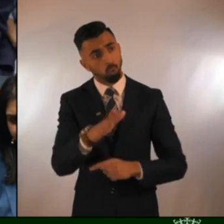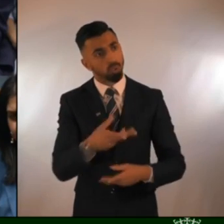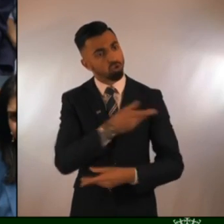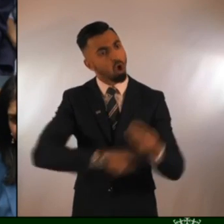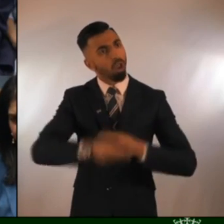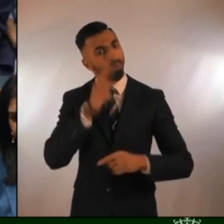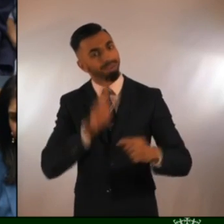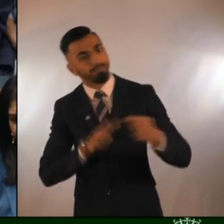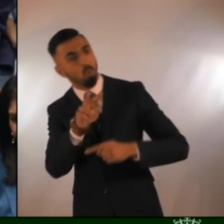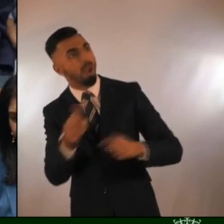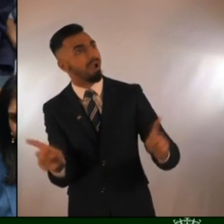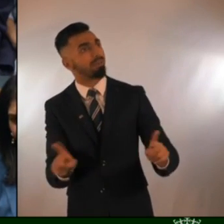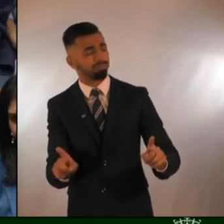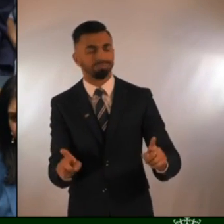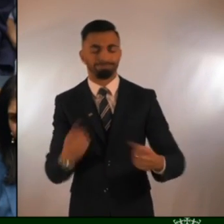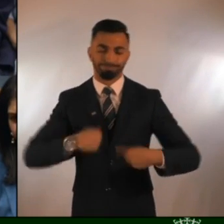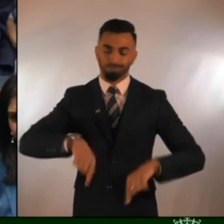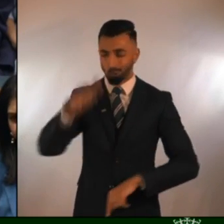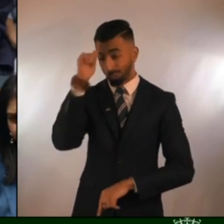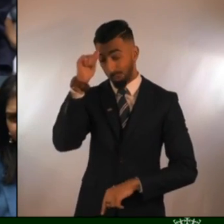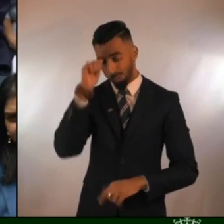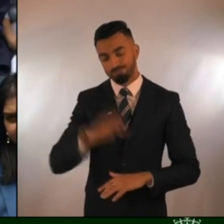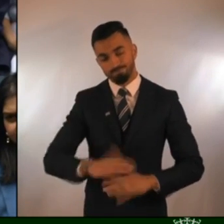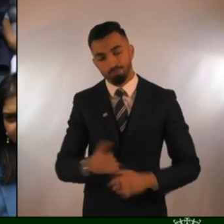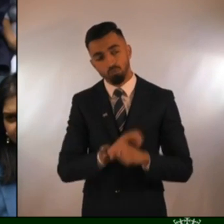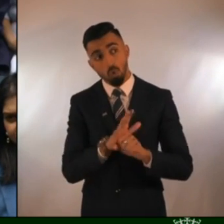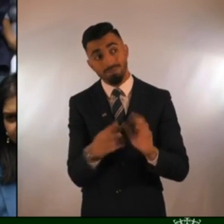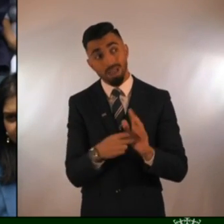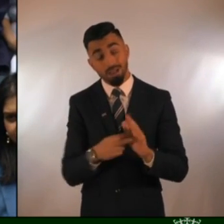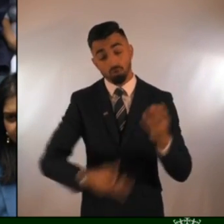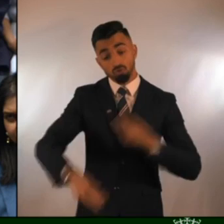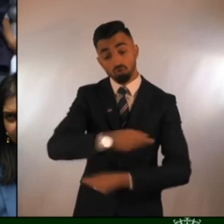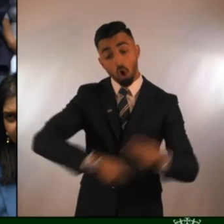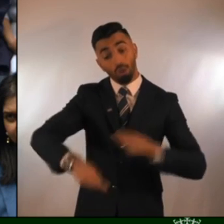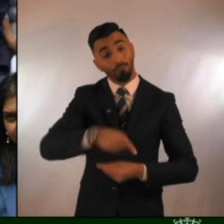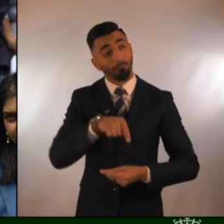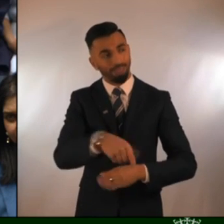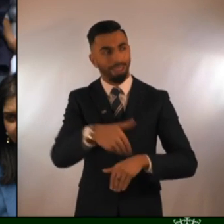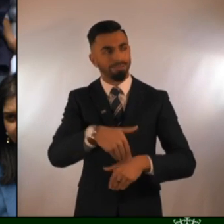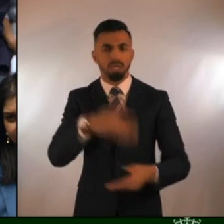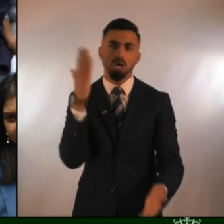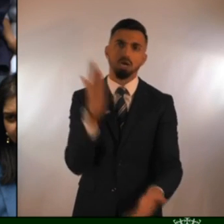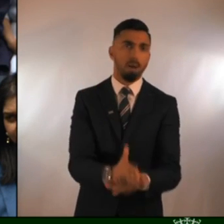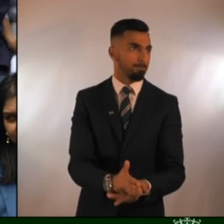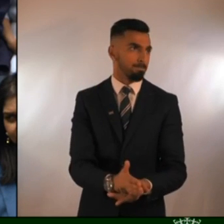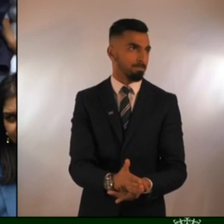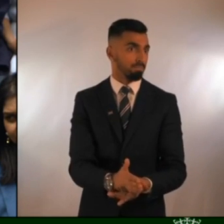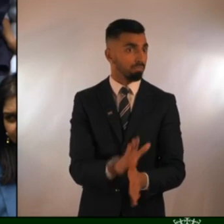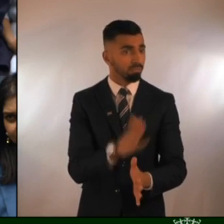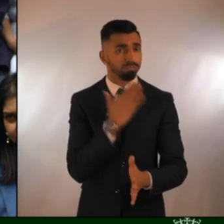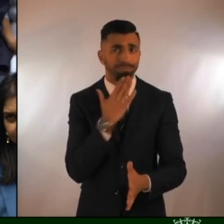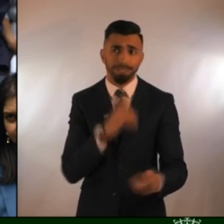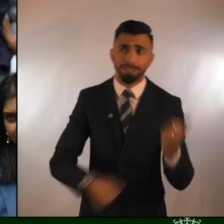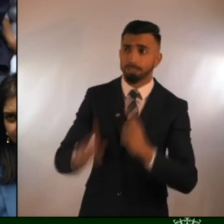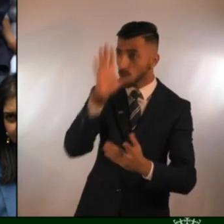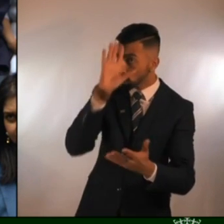a significant impact on our economy in the coming quarters. But given that the nature of the shock is temporary, I